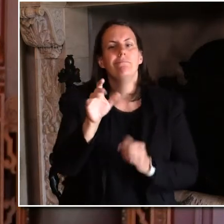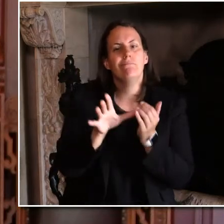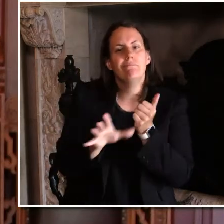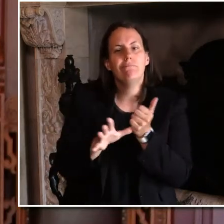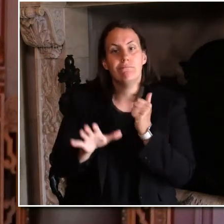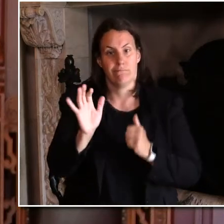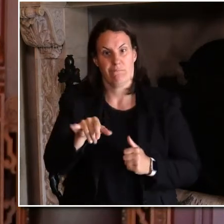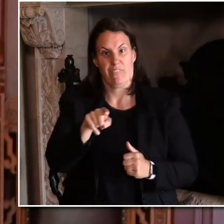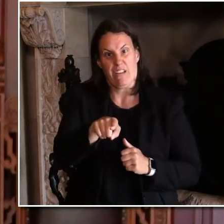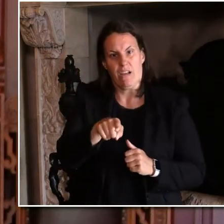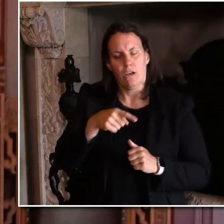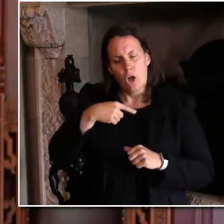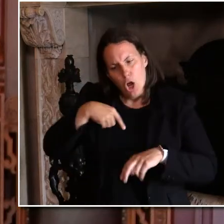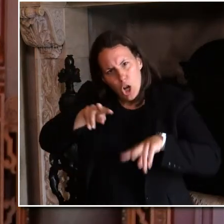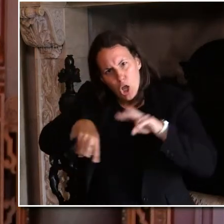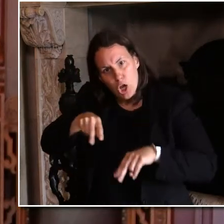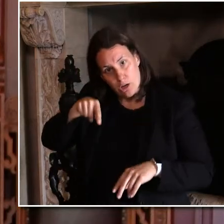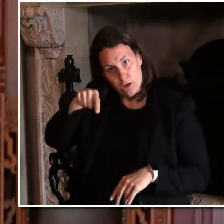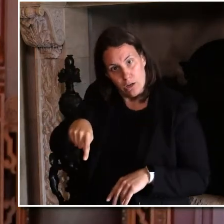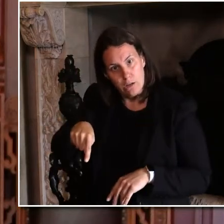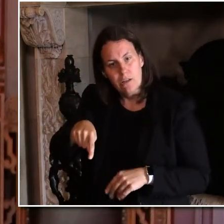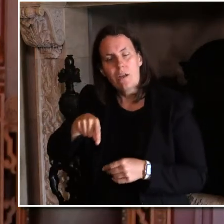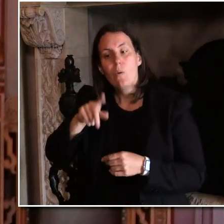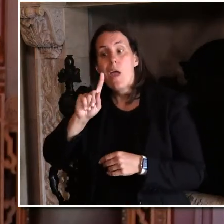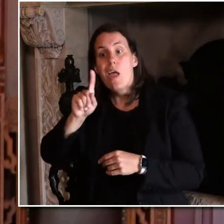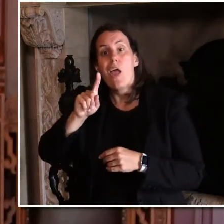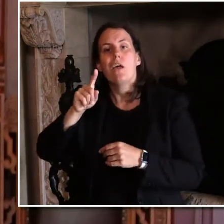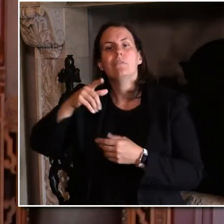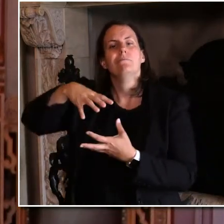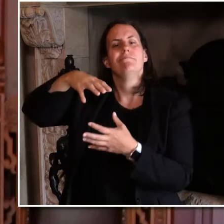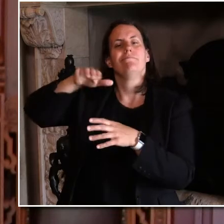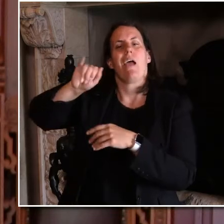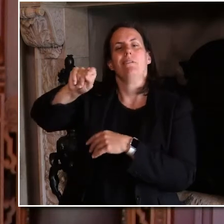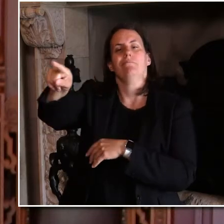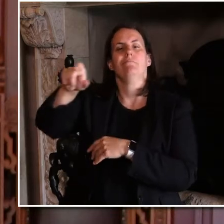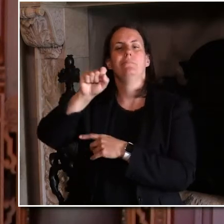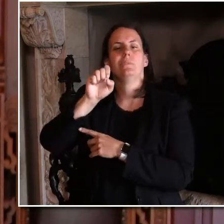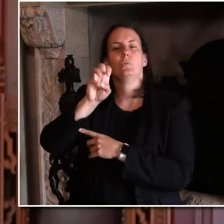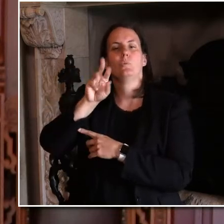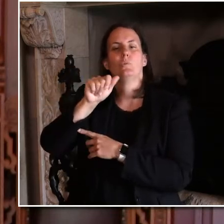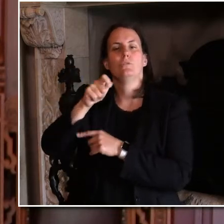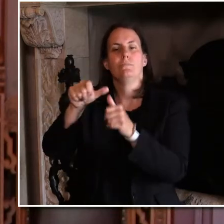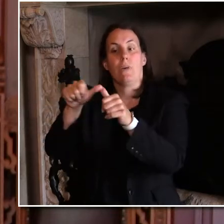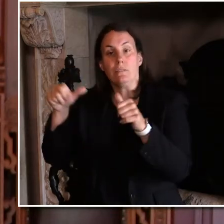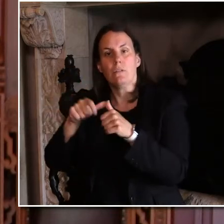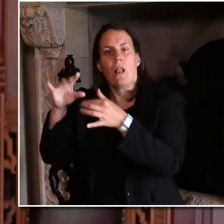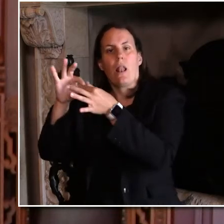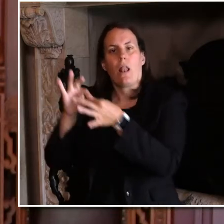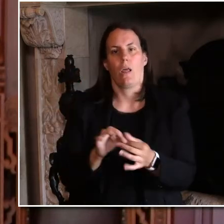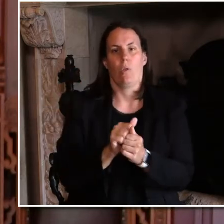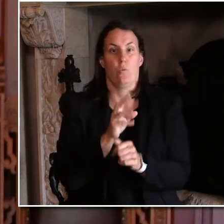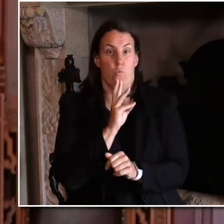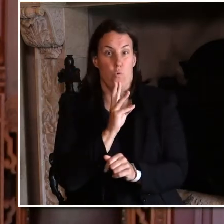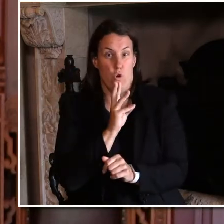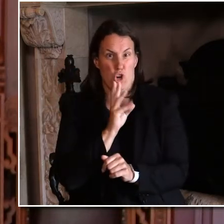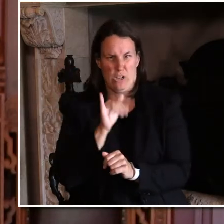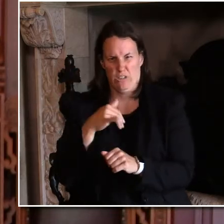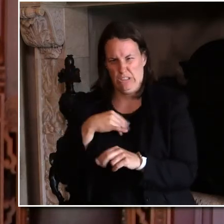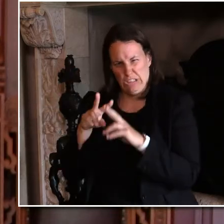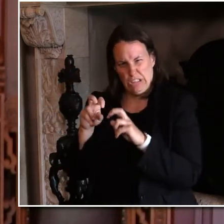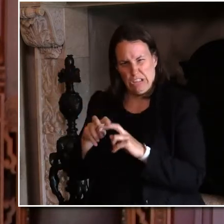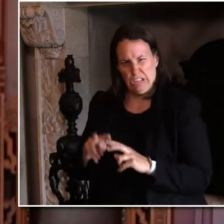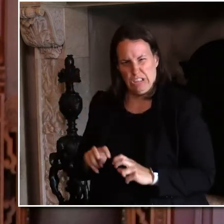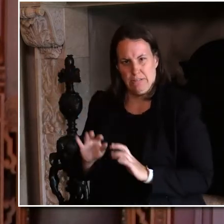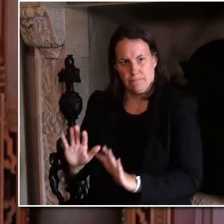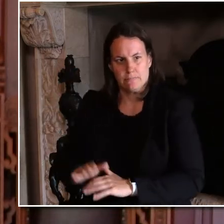to determine how much it may be circulating in the community. And this has been used historically for viruses like hepatitis A